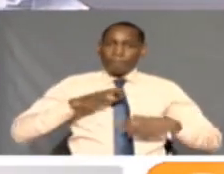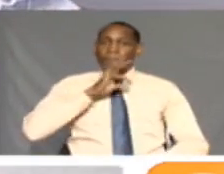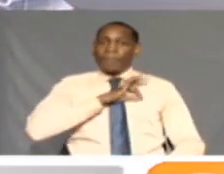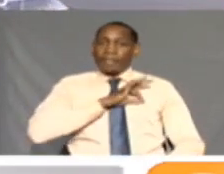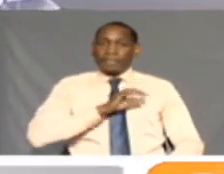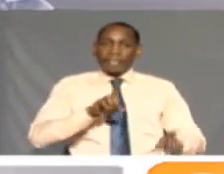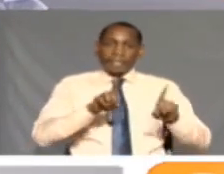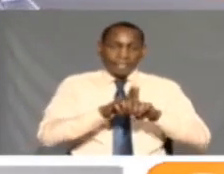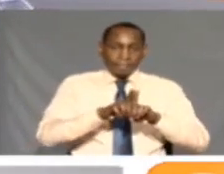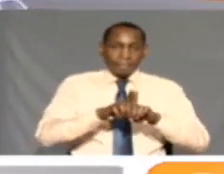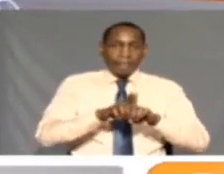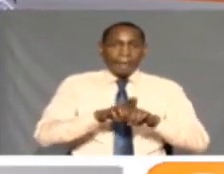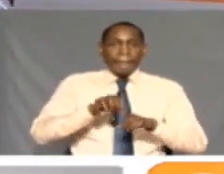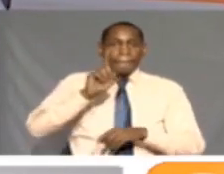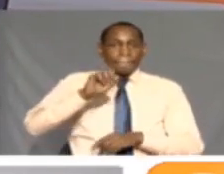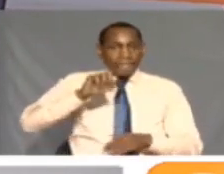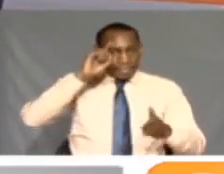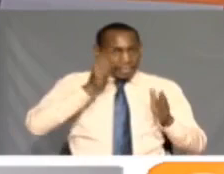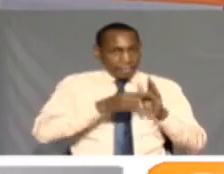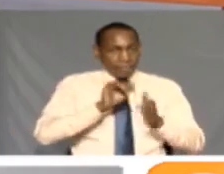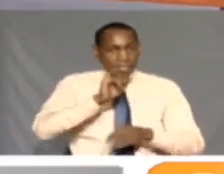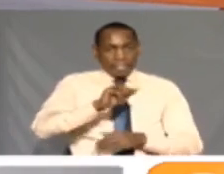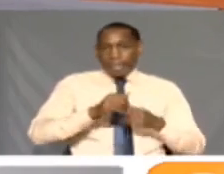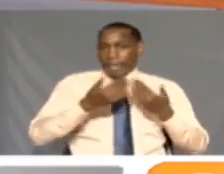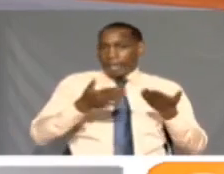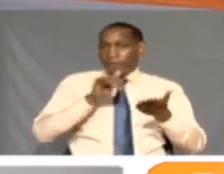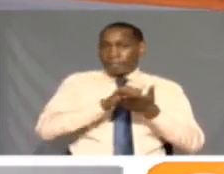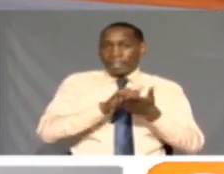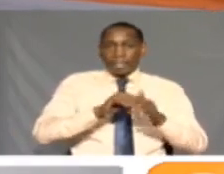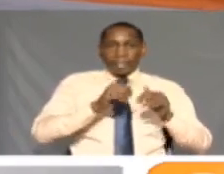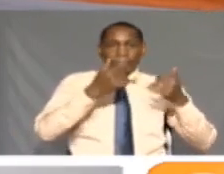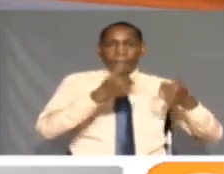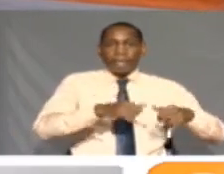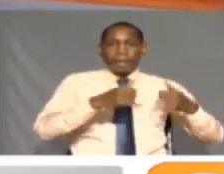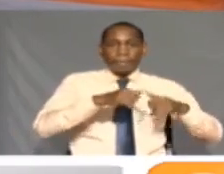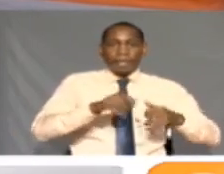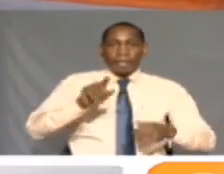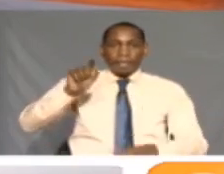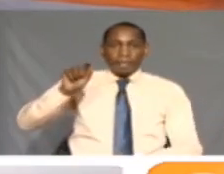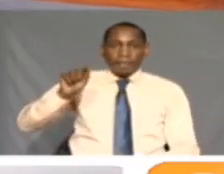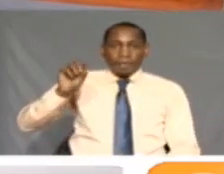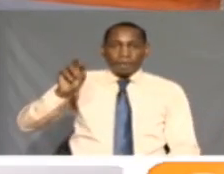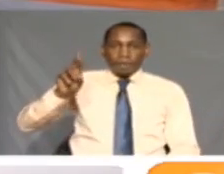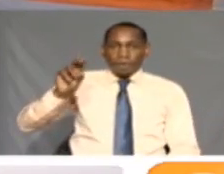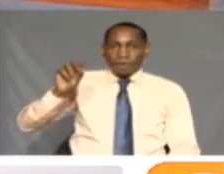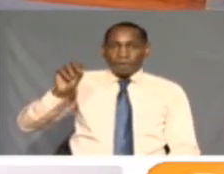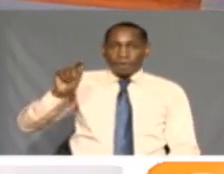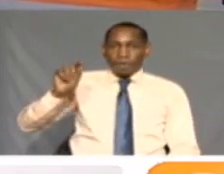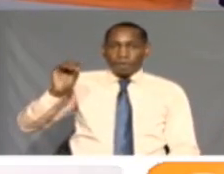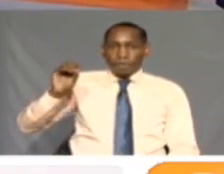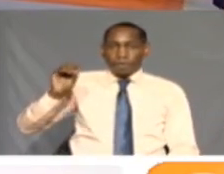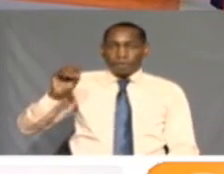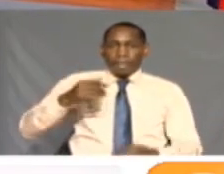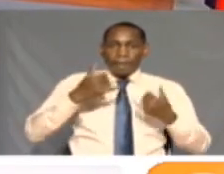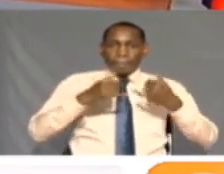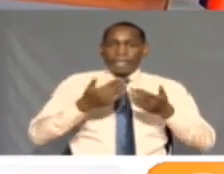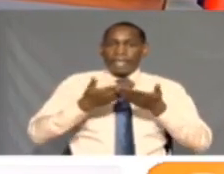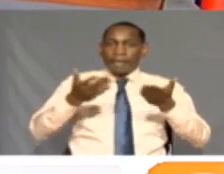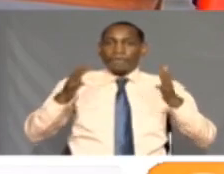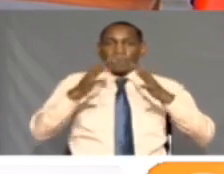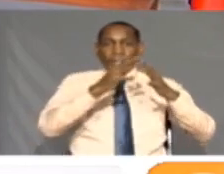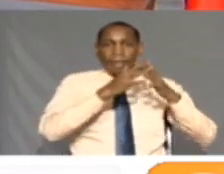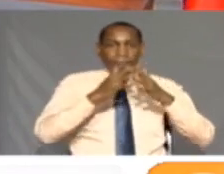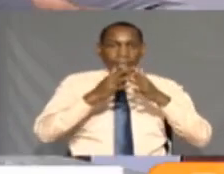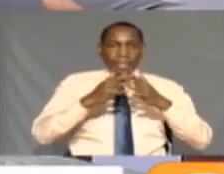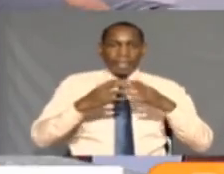this. They have to recognize this. How is it that we play in Toronto, we play in the whole of the United States,